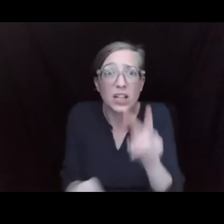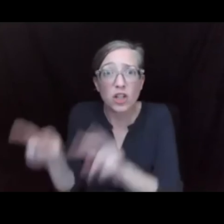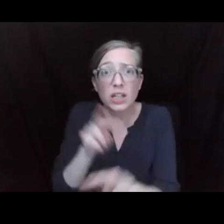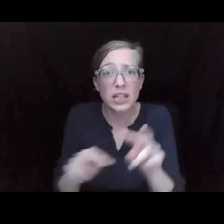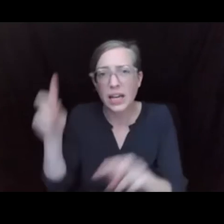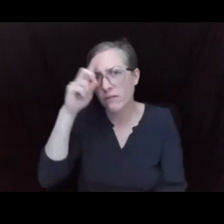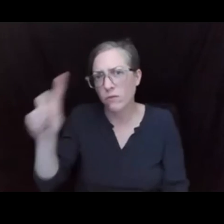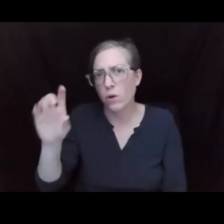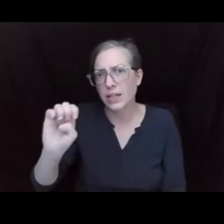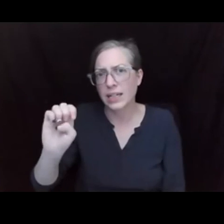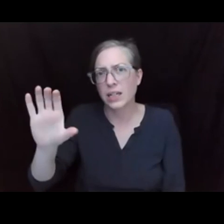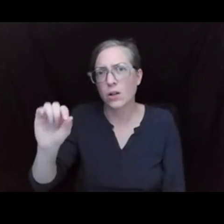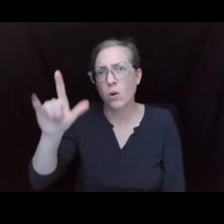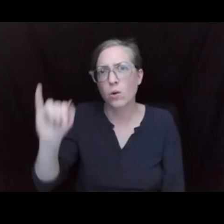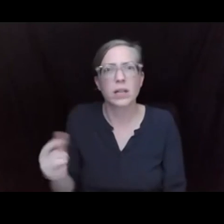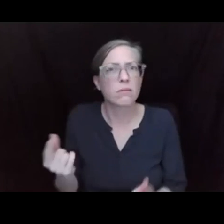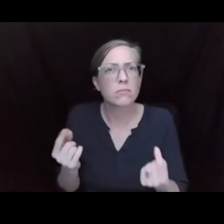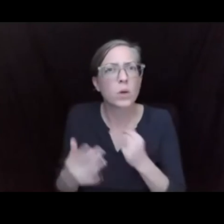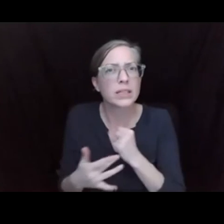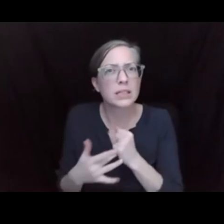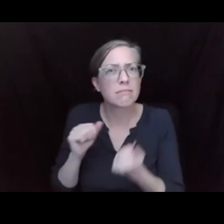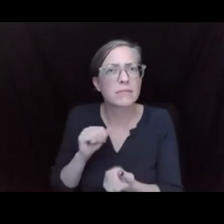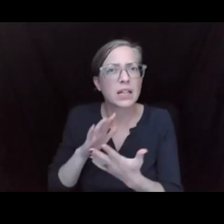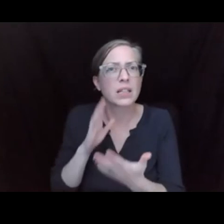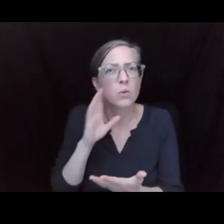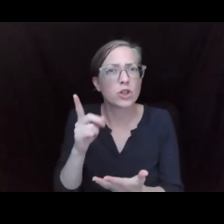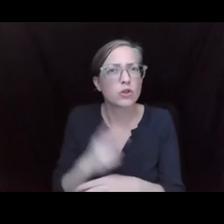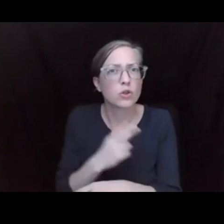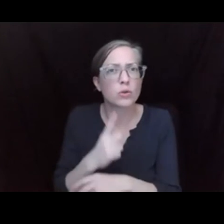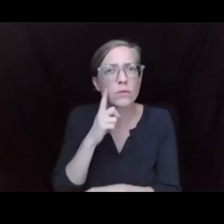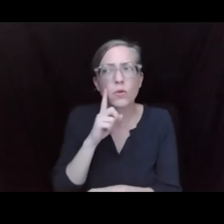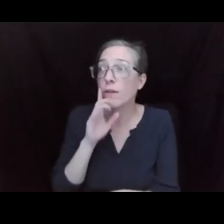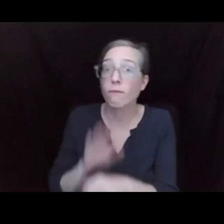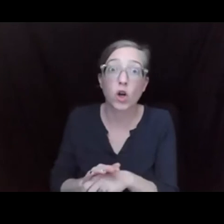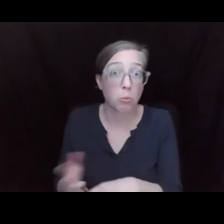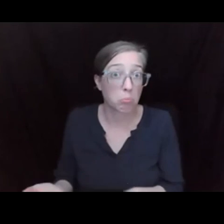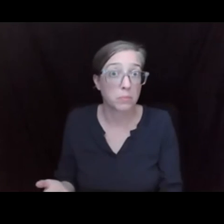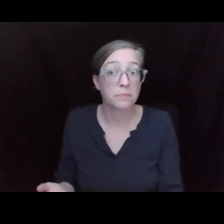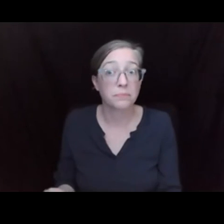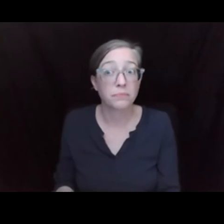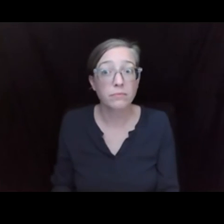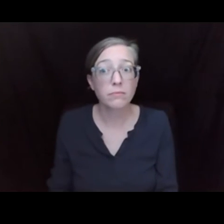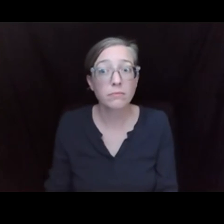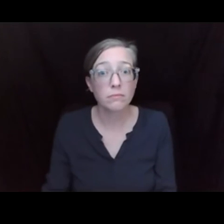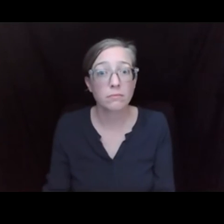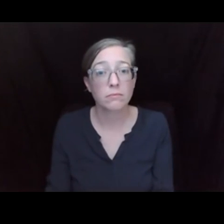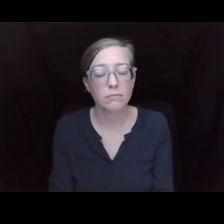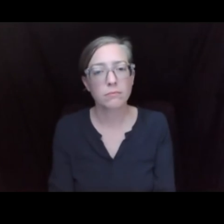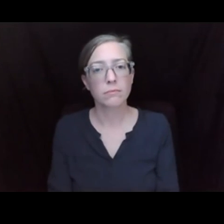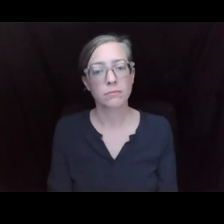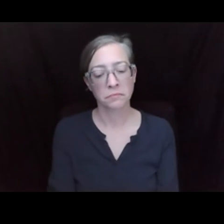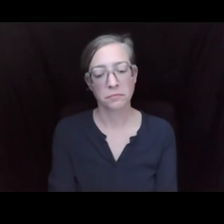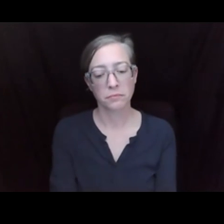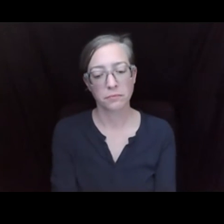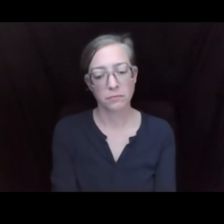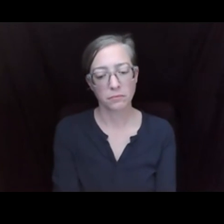what referee technique would you turn to confirm? For example, if it's something, if we are trying to